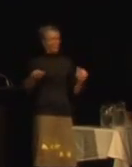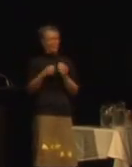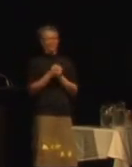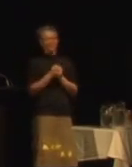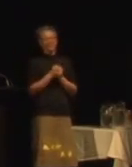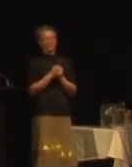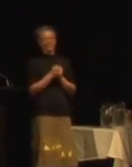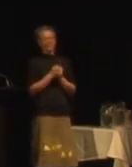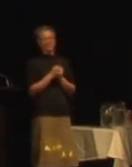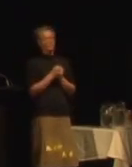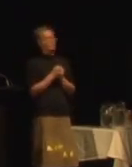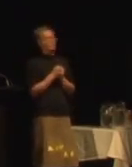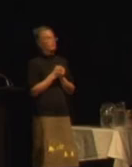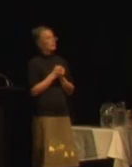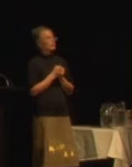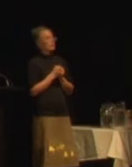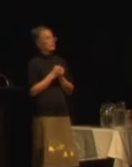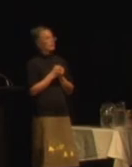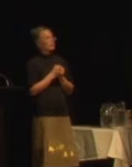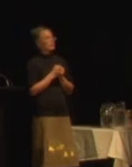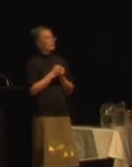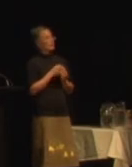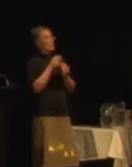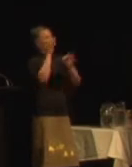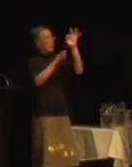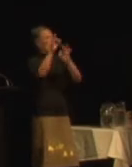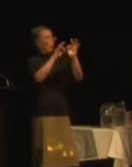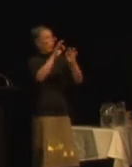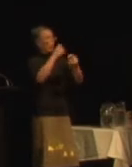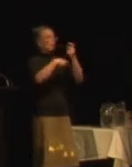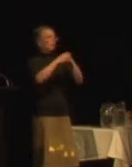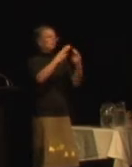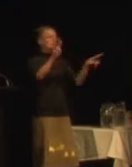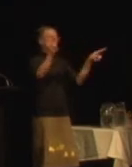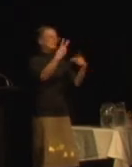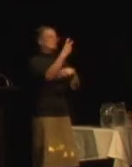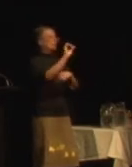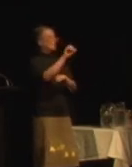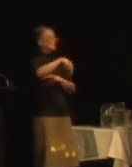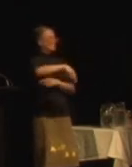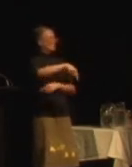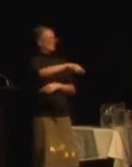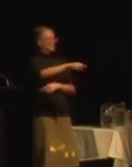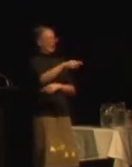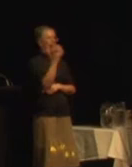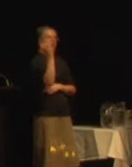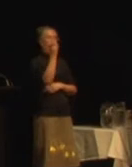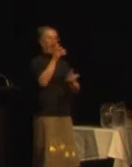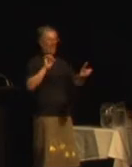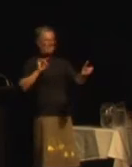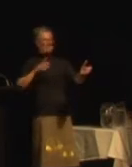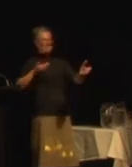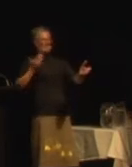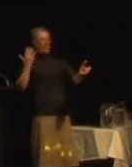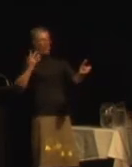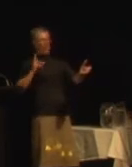DigitalNZ's birthday sits a decade behind Google, which turns 20 this year, and this feels like a meaningful serendipity. Because when it